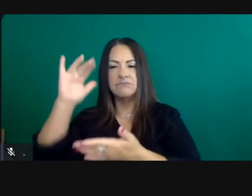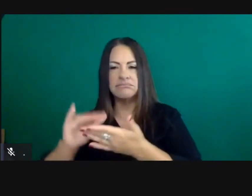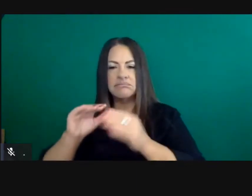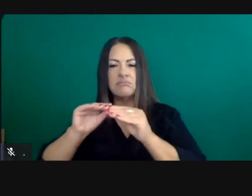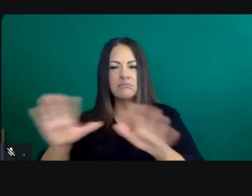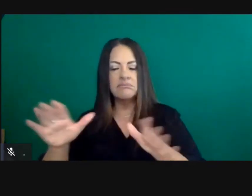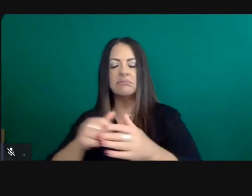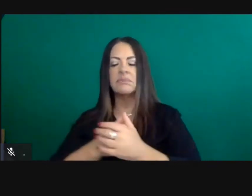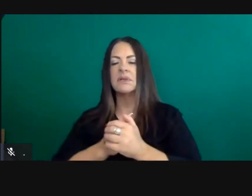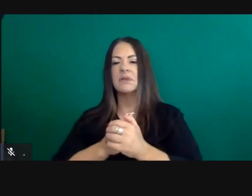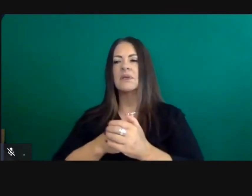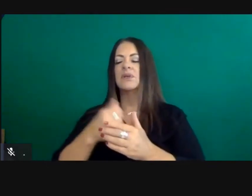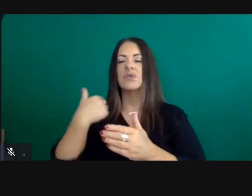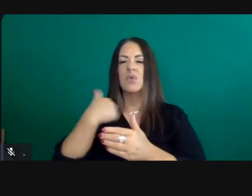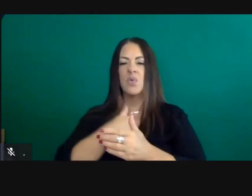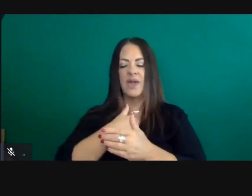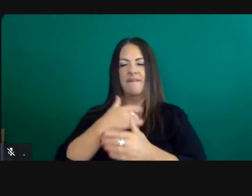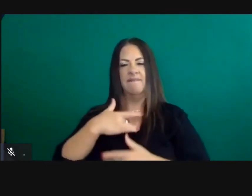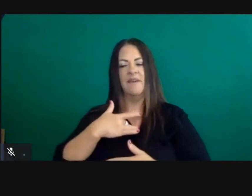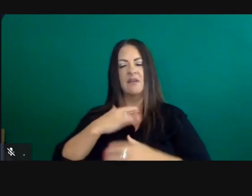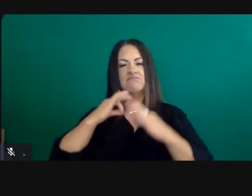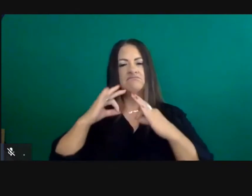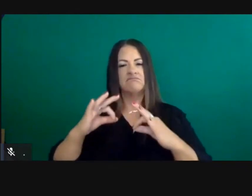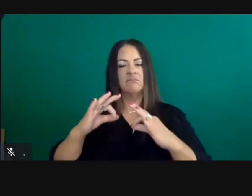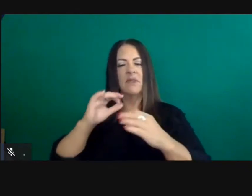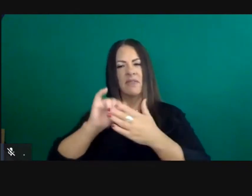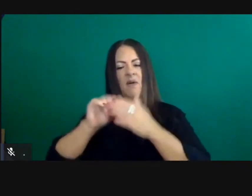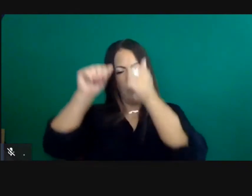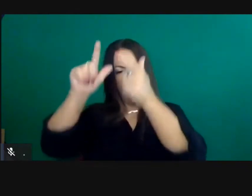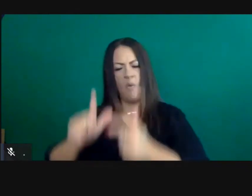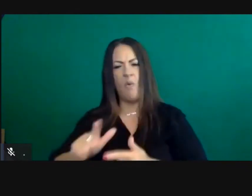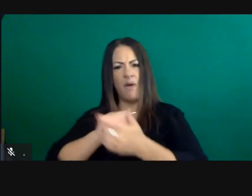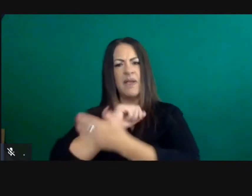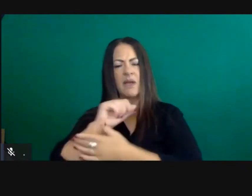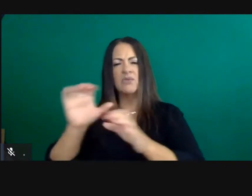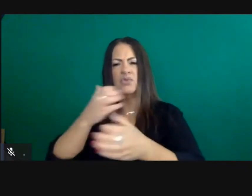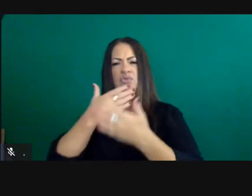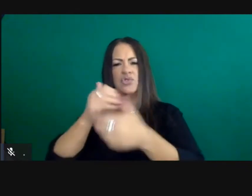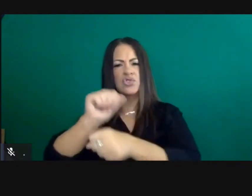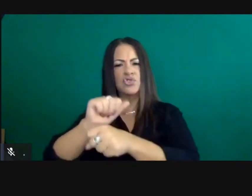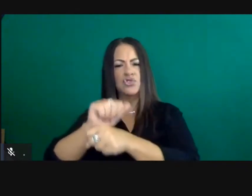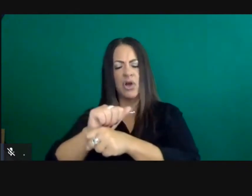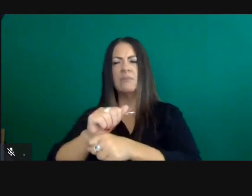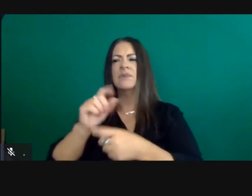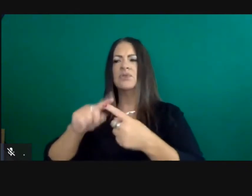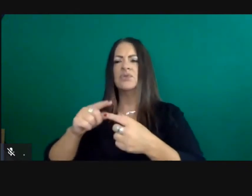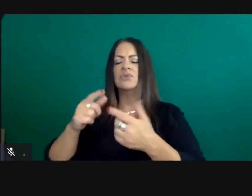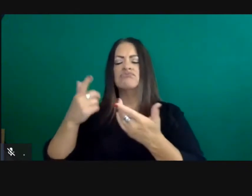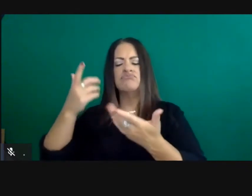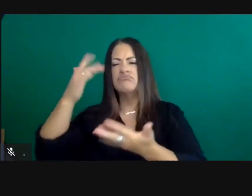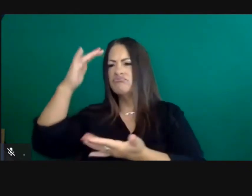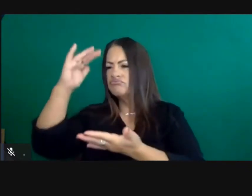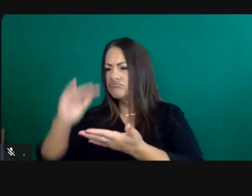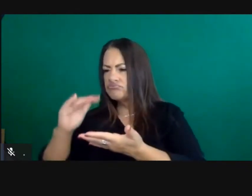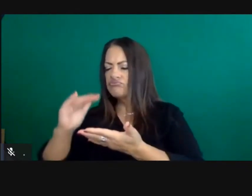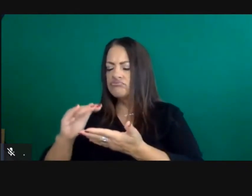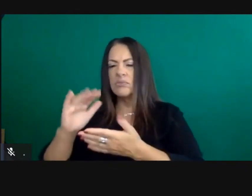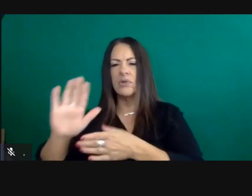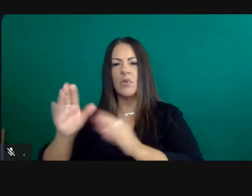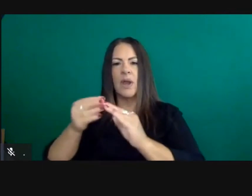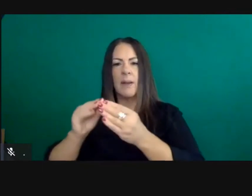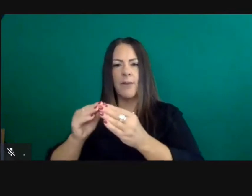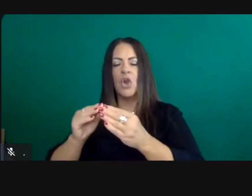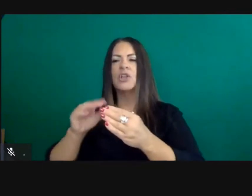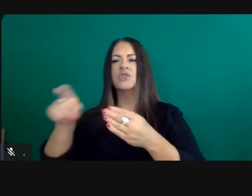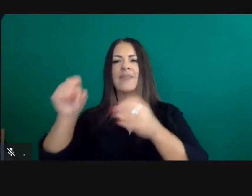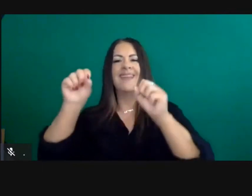our framework. We're encouraged by the movement counties are making towards achieving those thresholds to move into the framework, to move